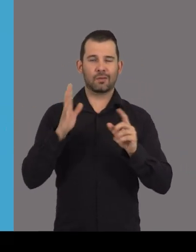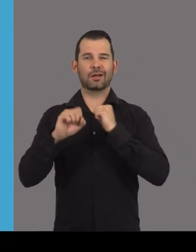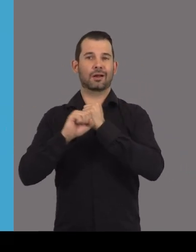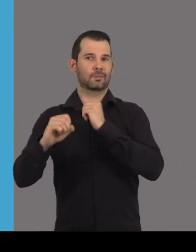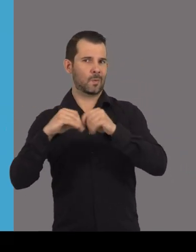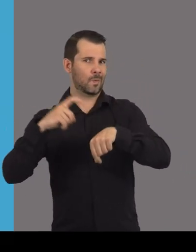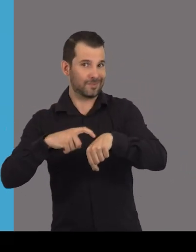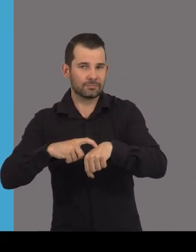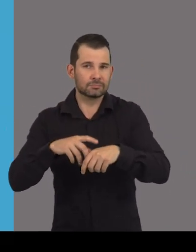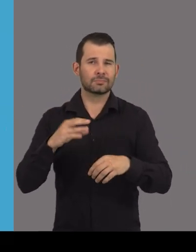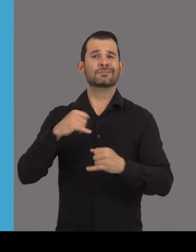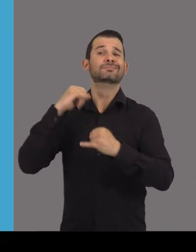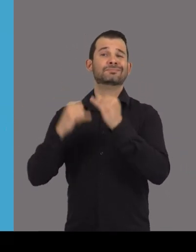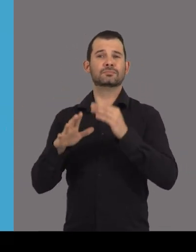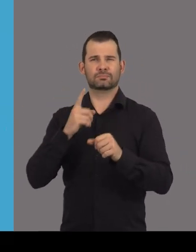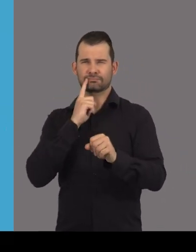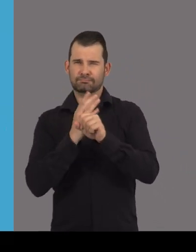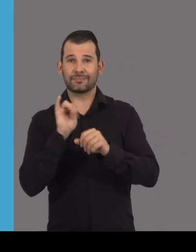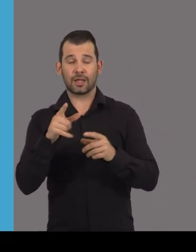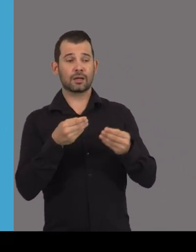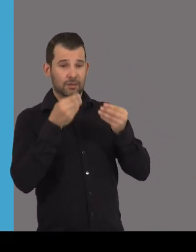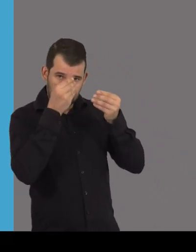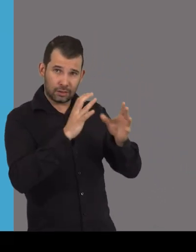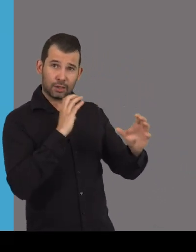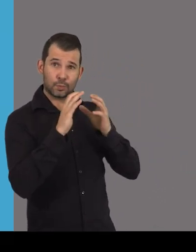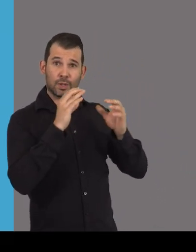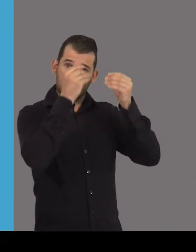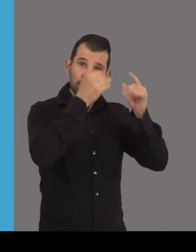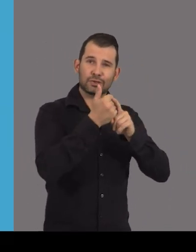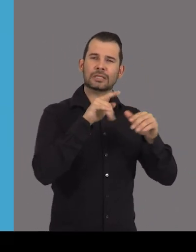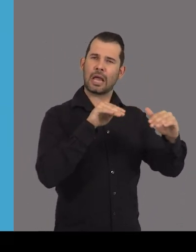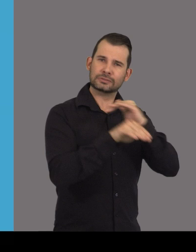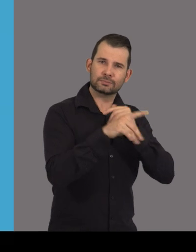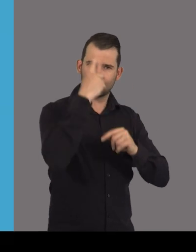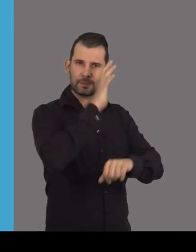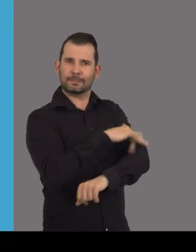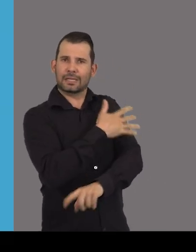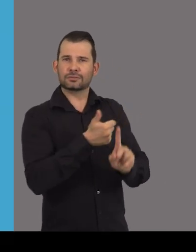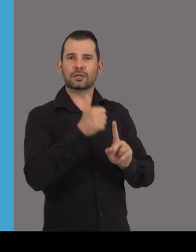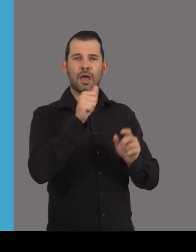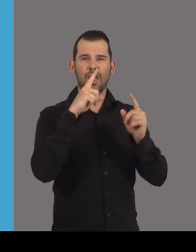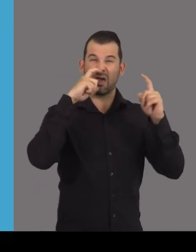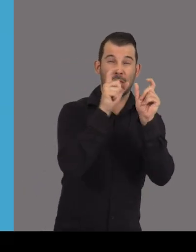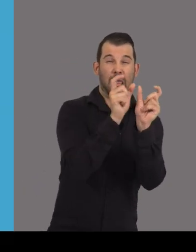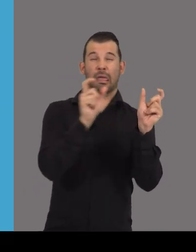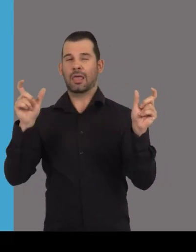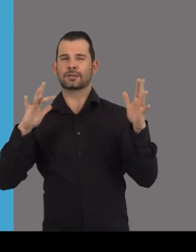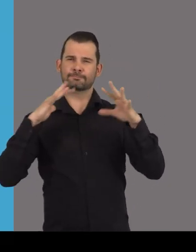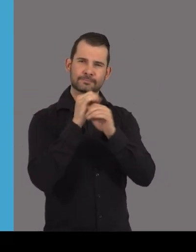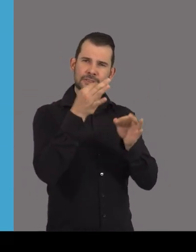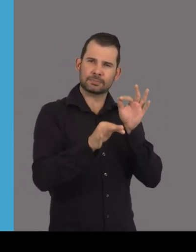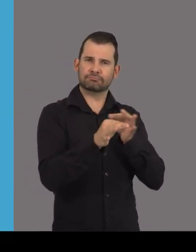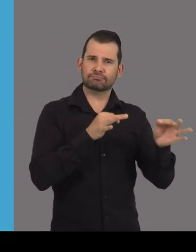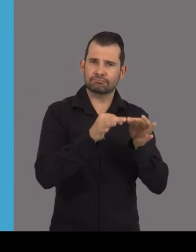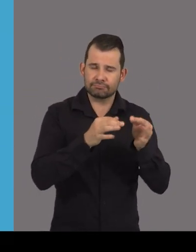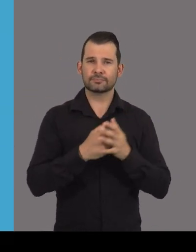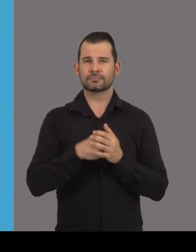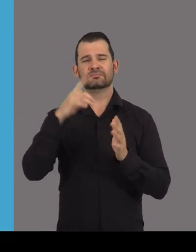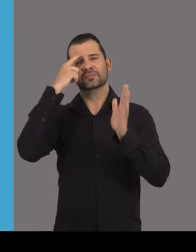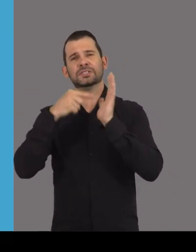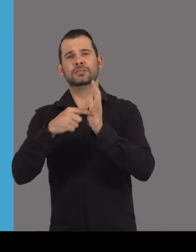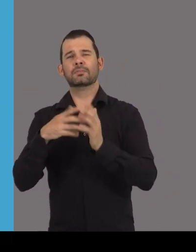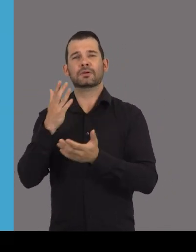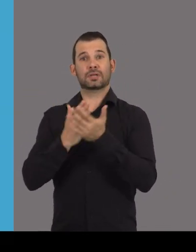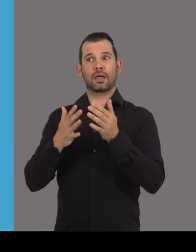time. And finally, ensure you communicate information in a way that is accessible to the patient, so no jargon. For example, in